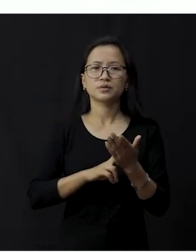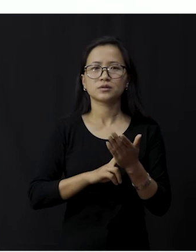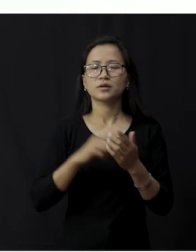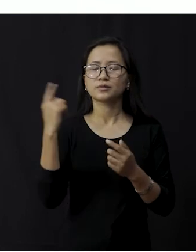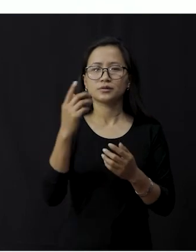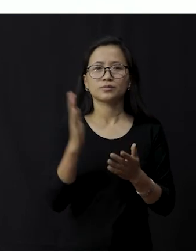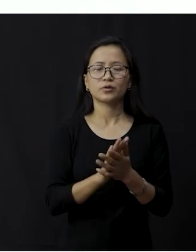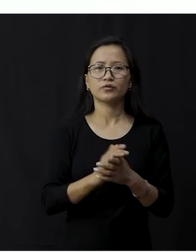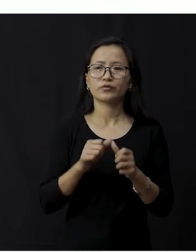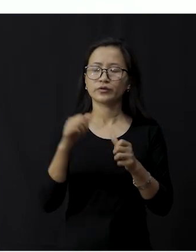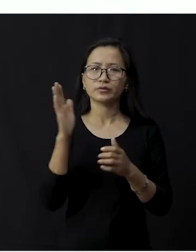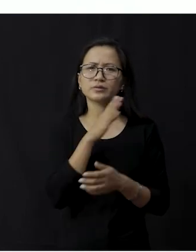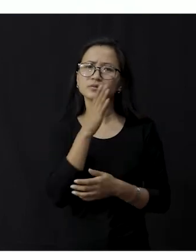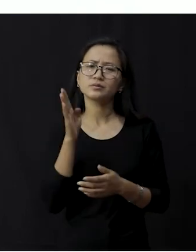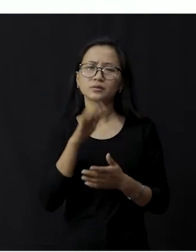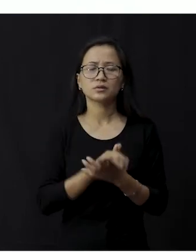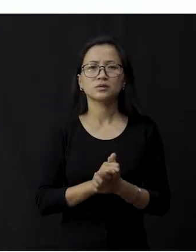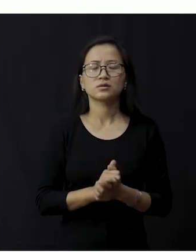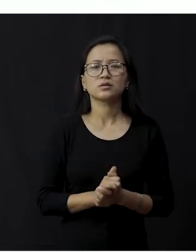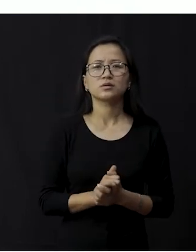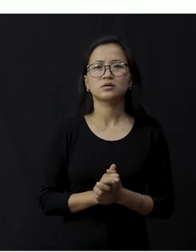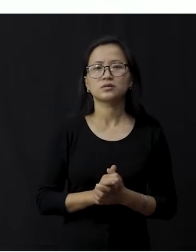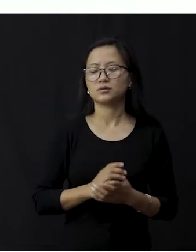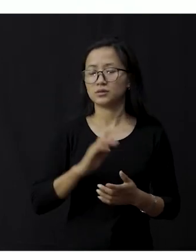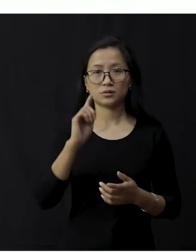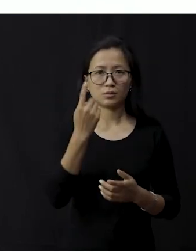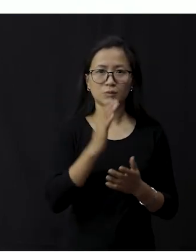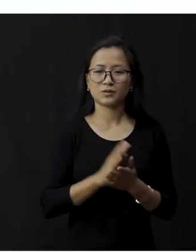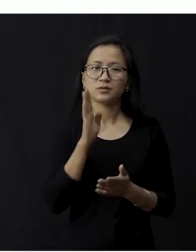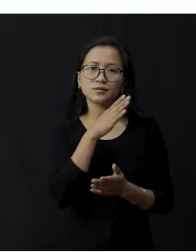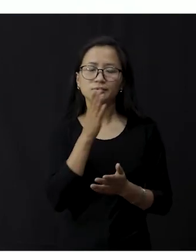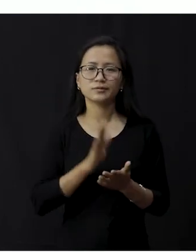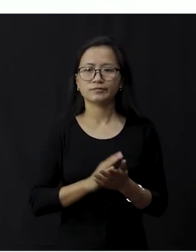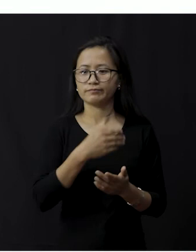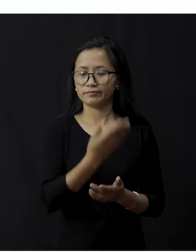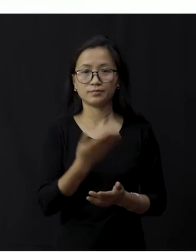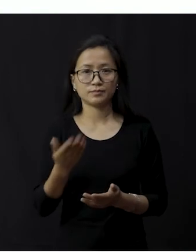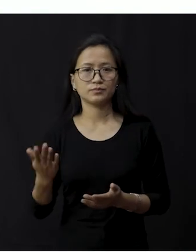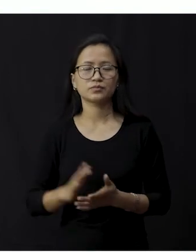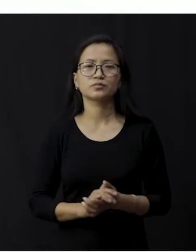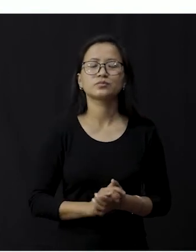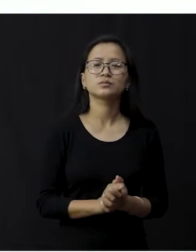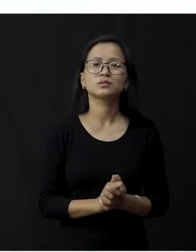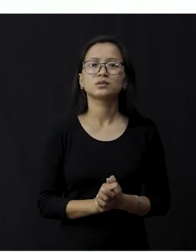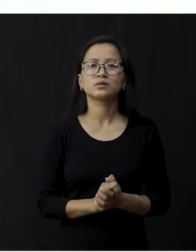is? Okay, I can see someone saying Jana Gana Mana. Very good. Well done.